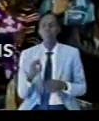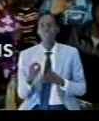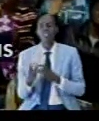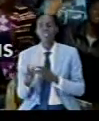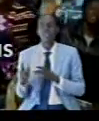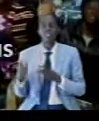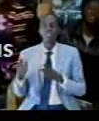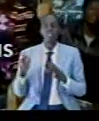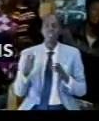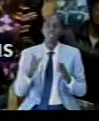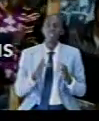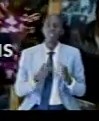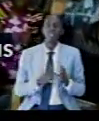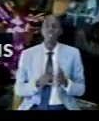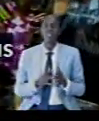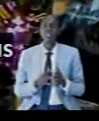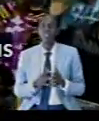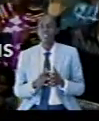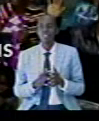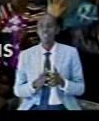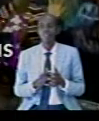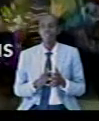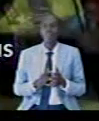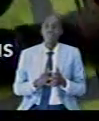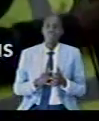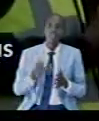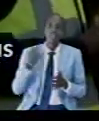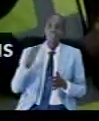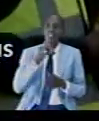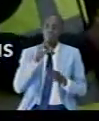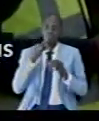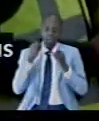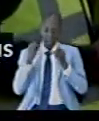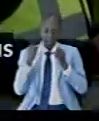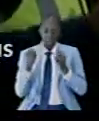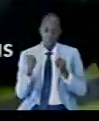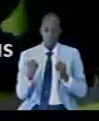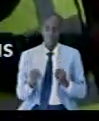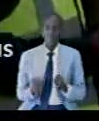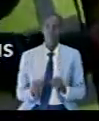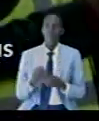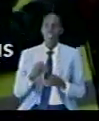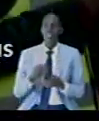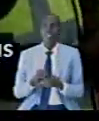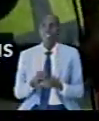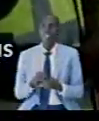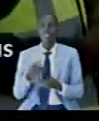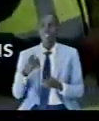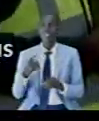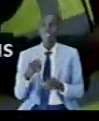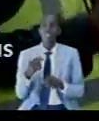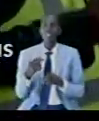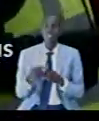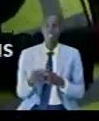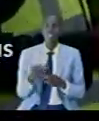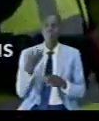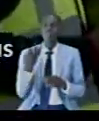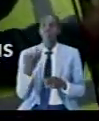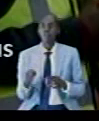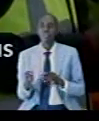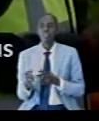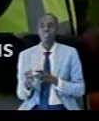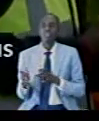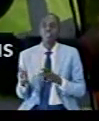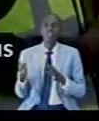his name. It's in his name. There is power in the name. In the name